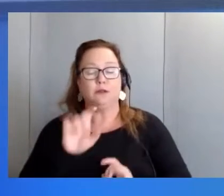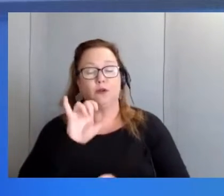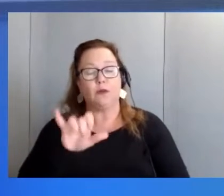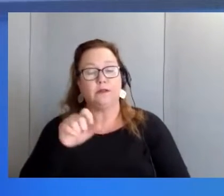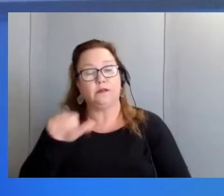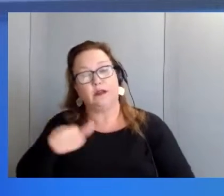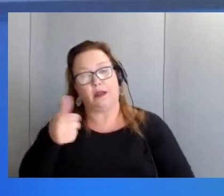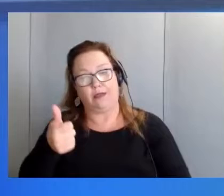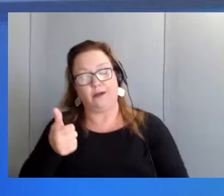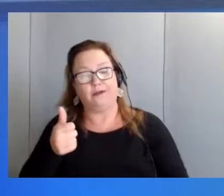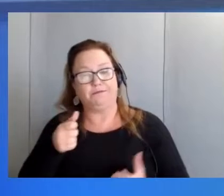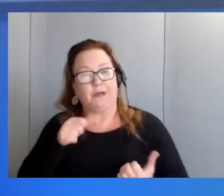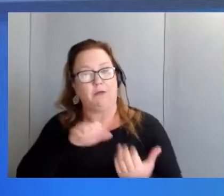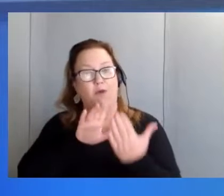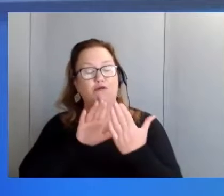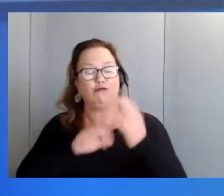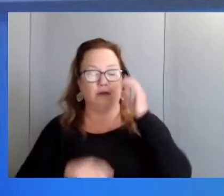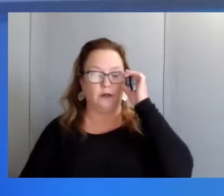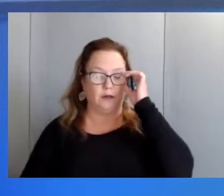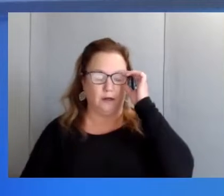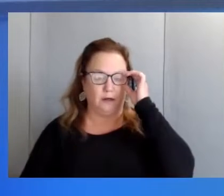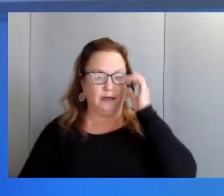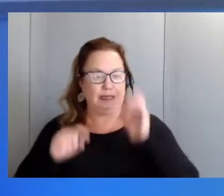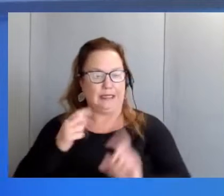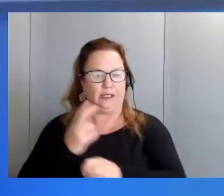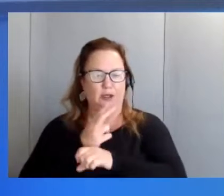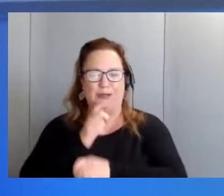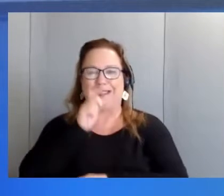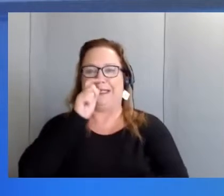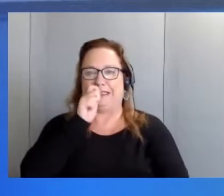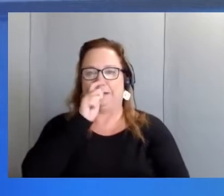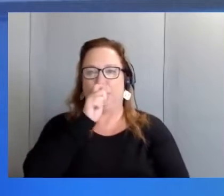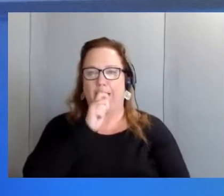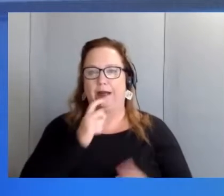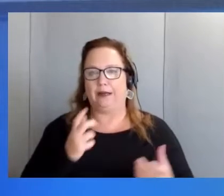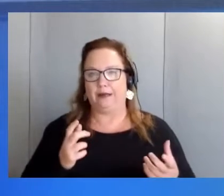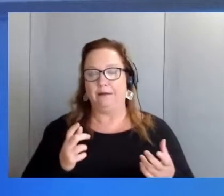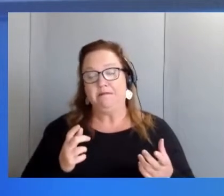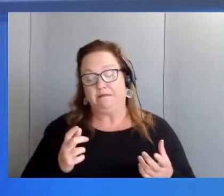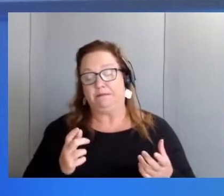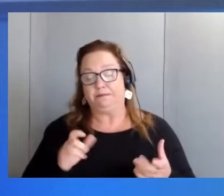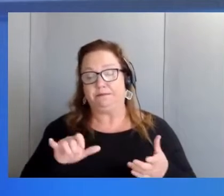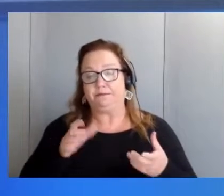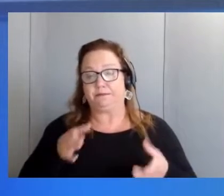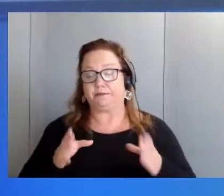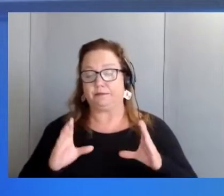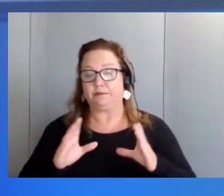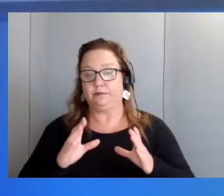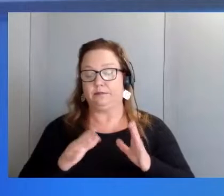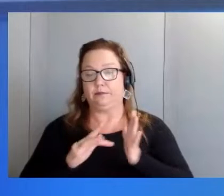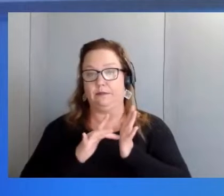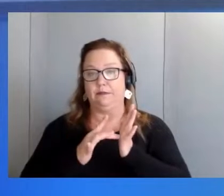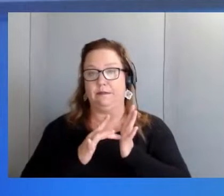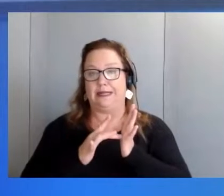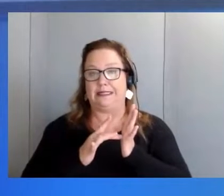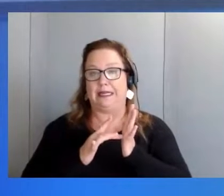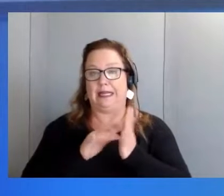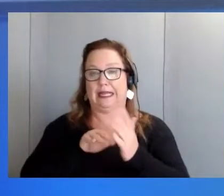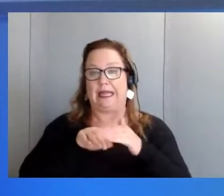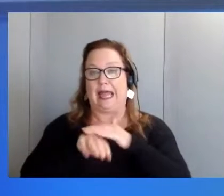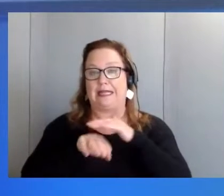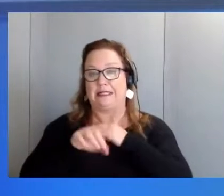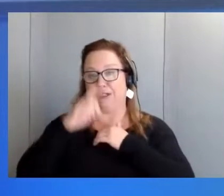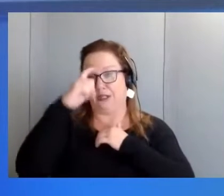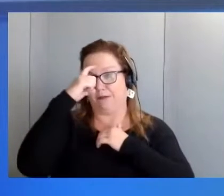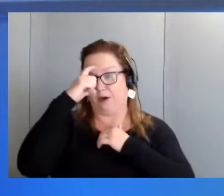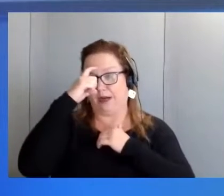many approaches, and this one using a nasal spray, and that's a way that drugs can get access into the brain, cross